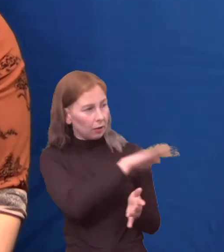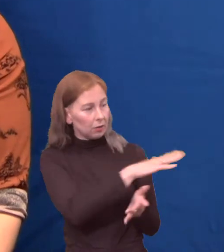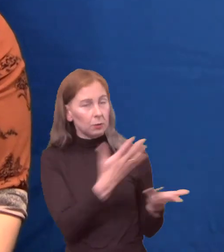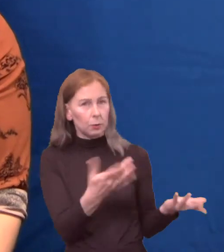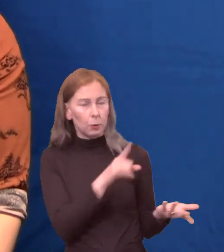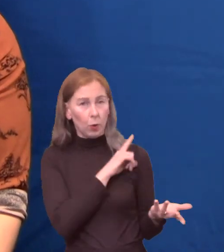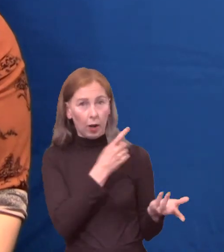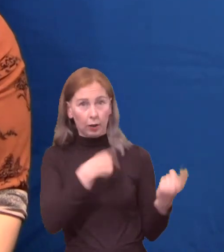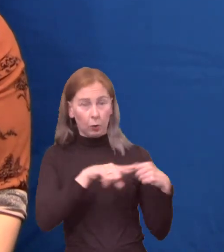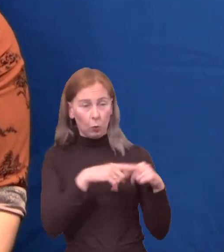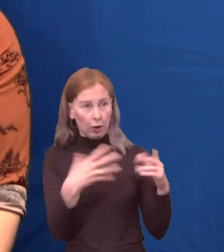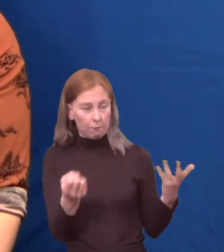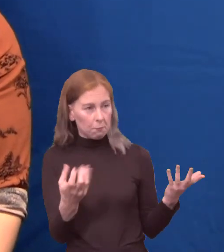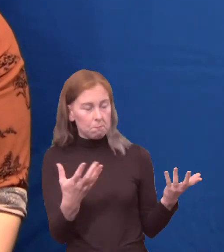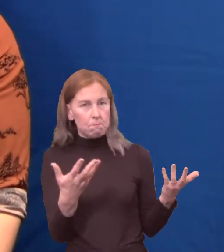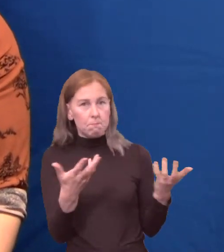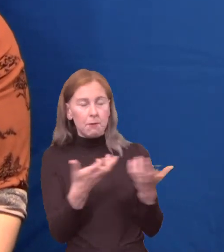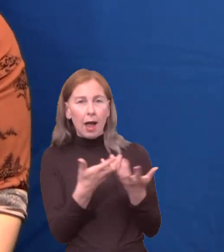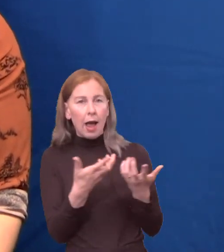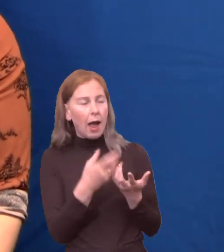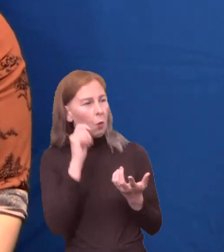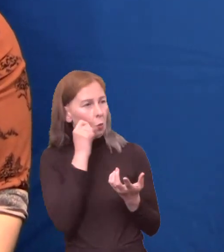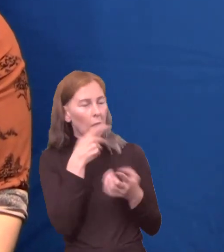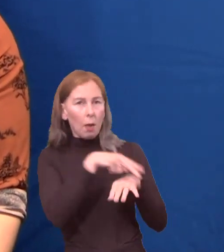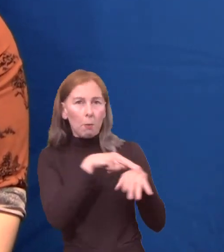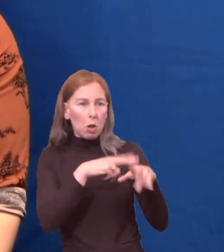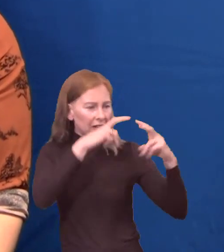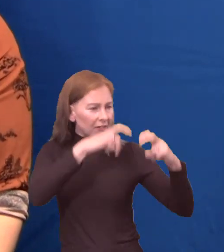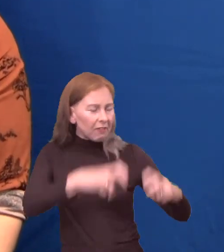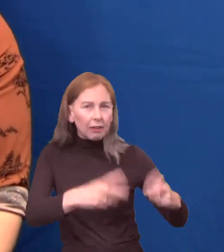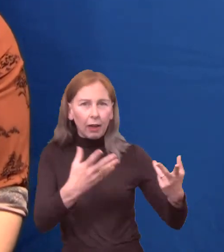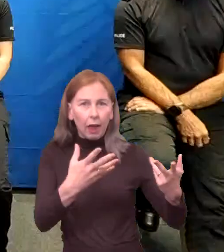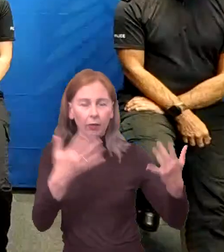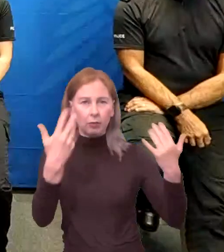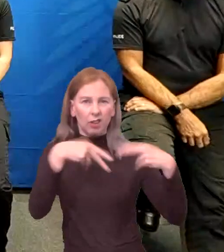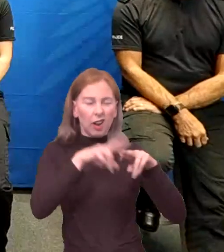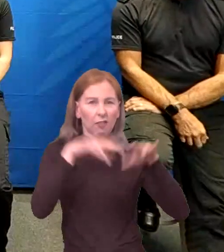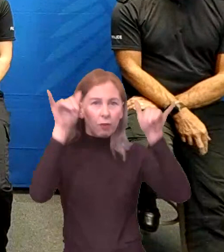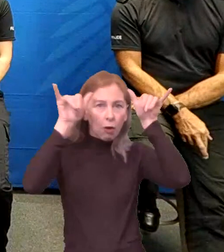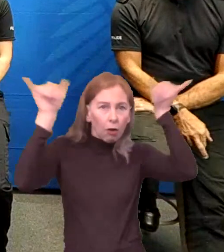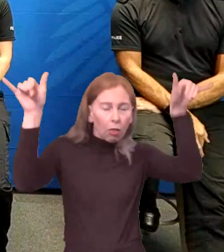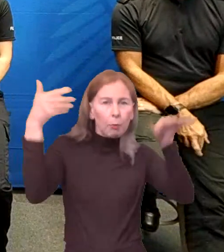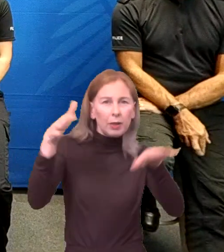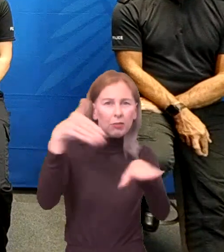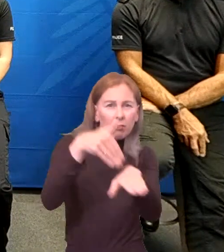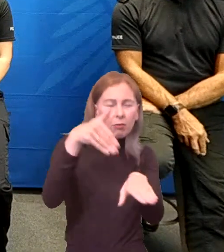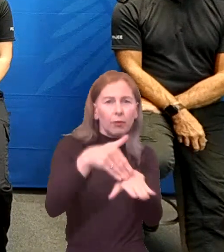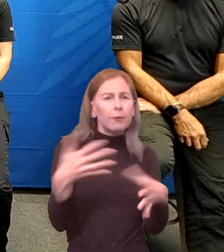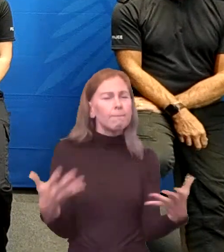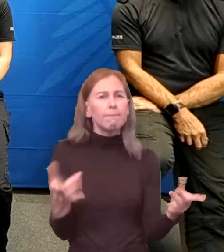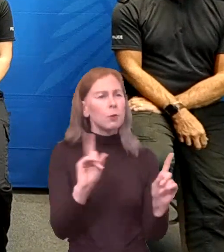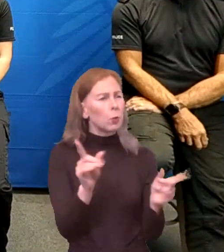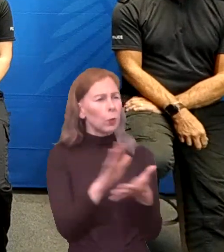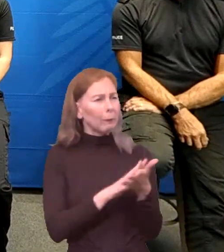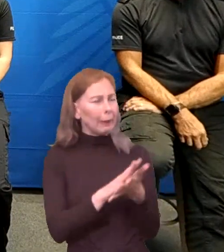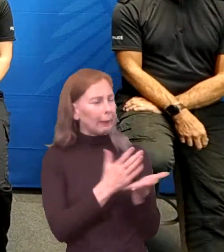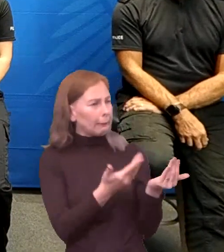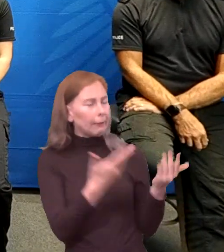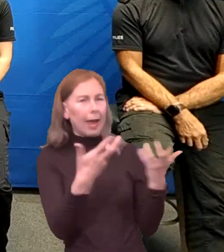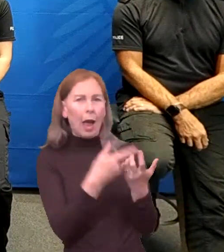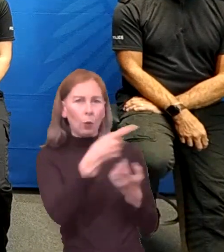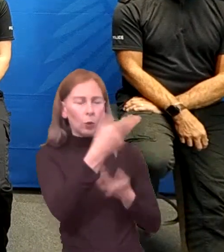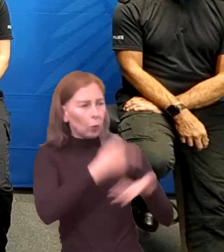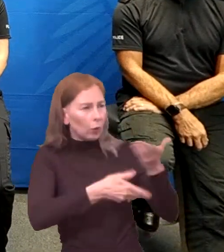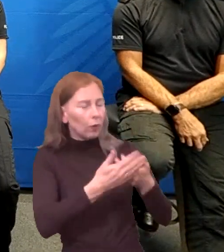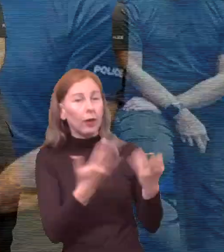incident of livestock worrying and how the police investigate livestock worrying. So Holly, would you be able to talk us through what happens when we receive a call to an incident of livestock